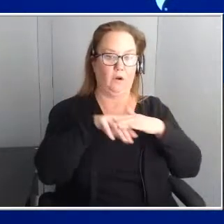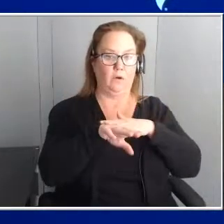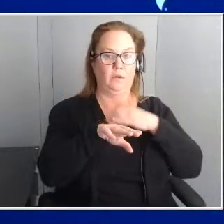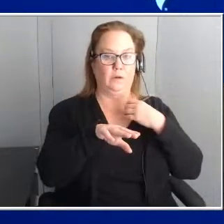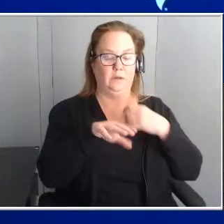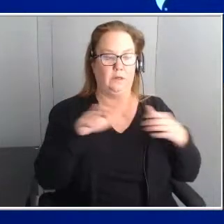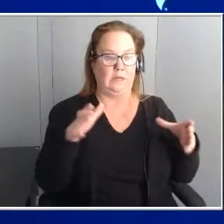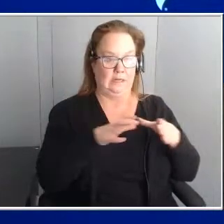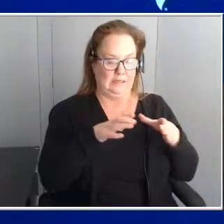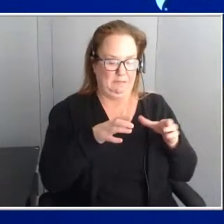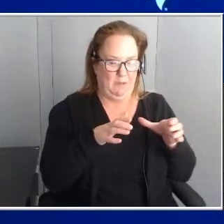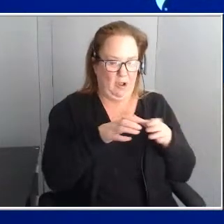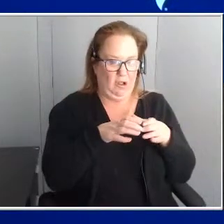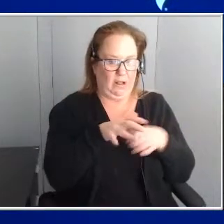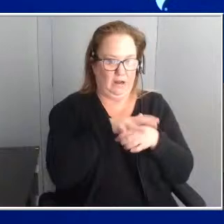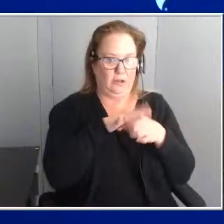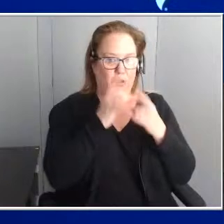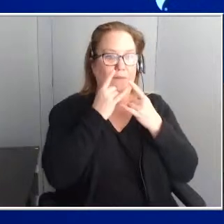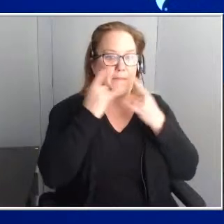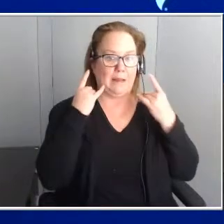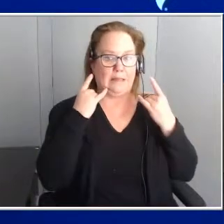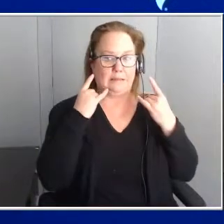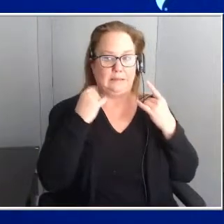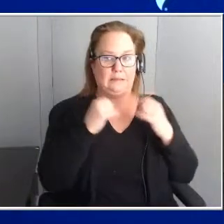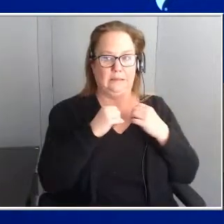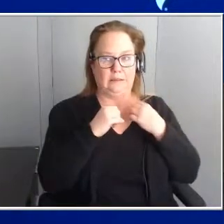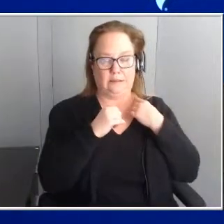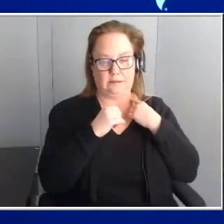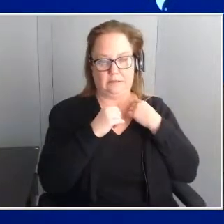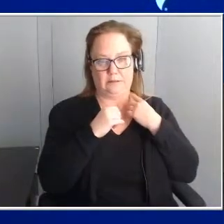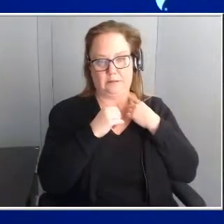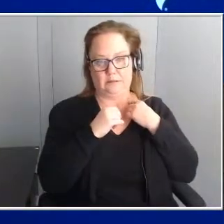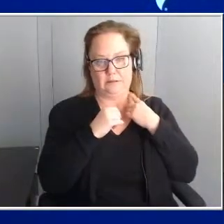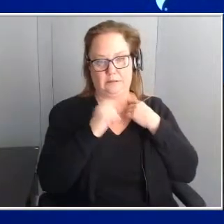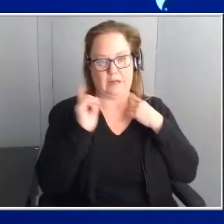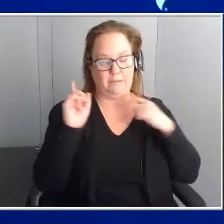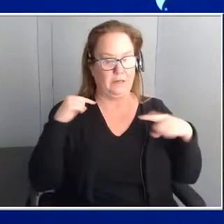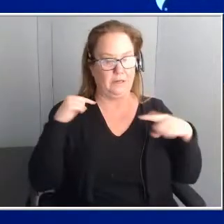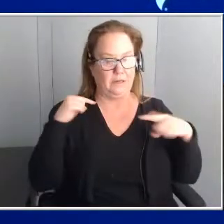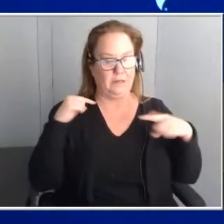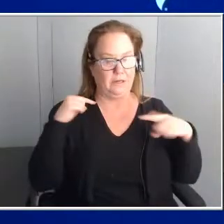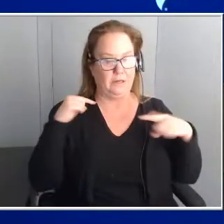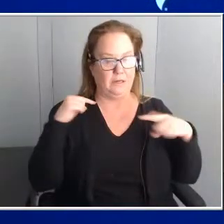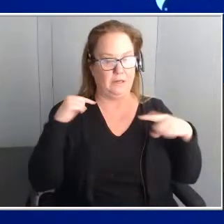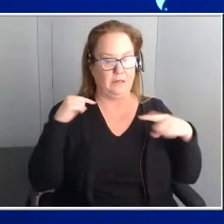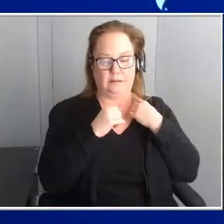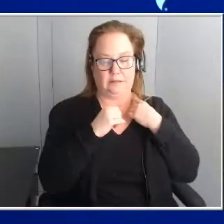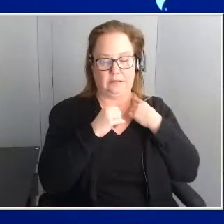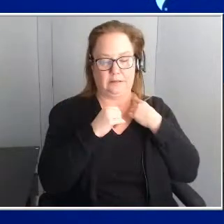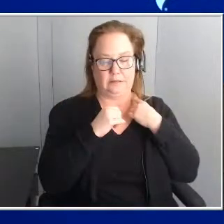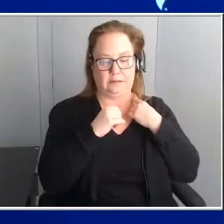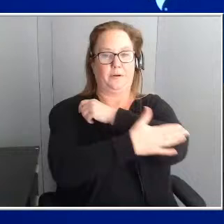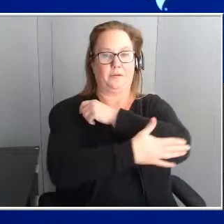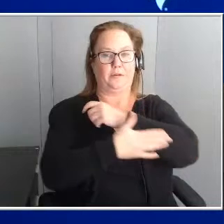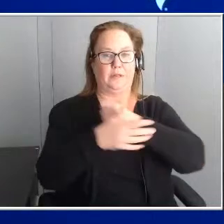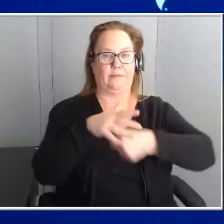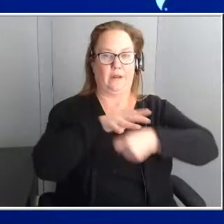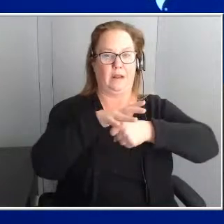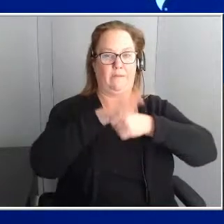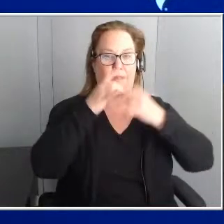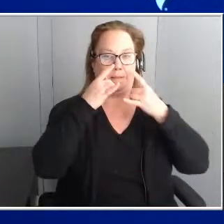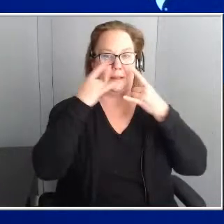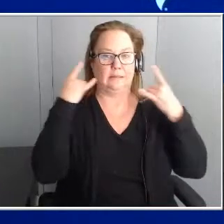small enclosed area, you should have a mask on. I've been doing that the whole time. I know a lot of the country has said that they've had enough of that, but